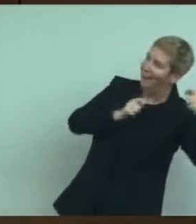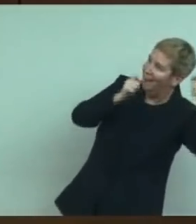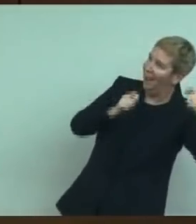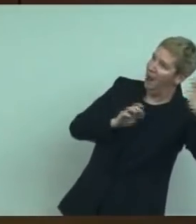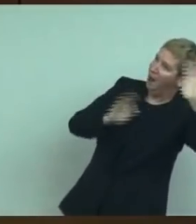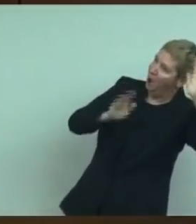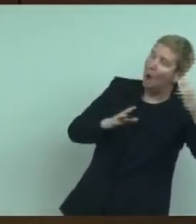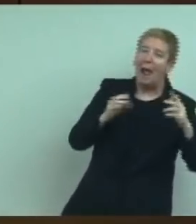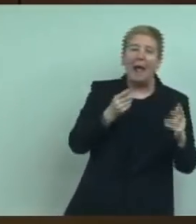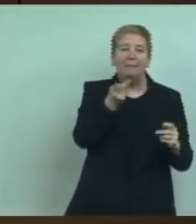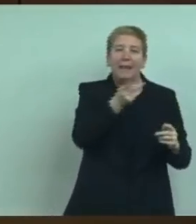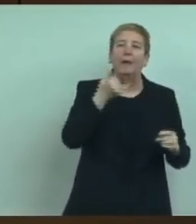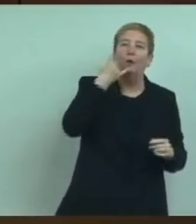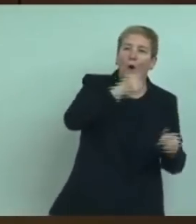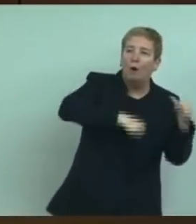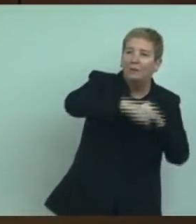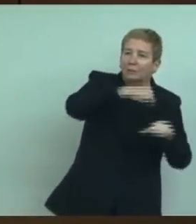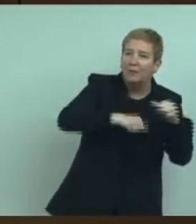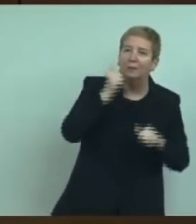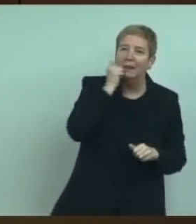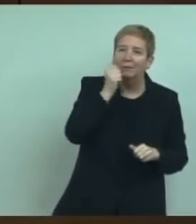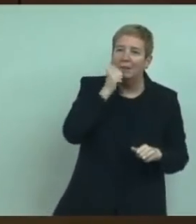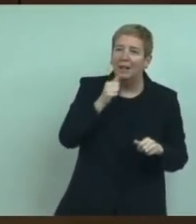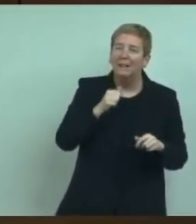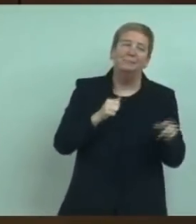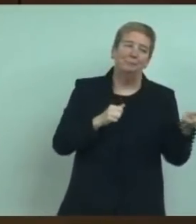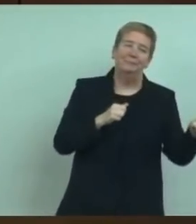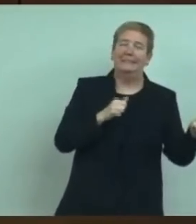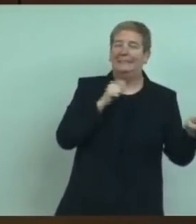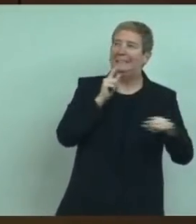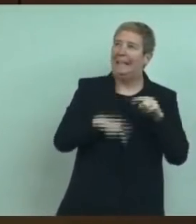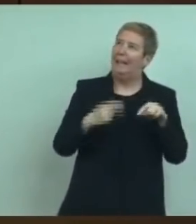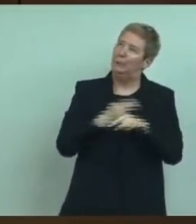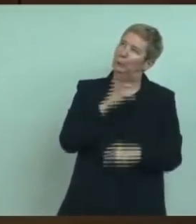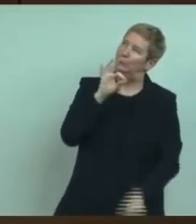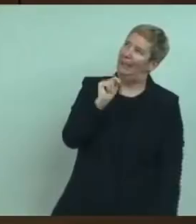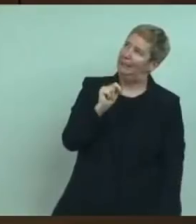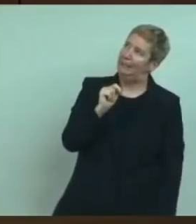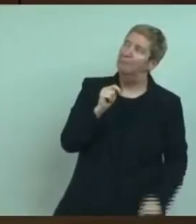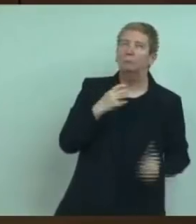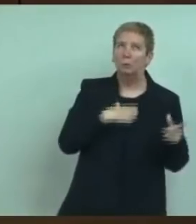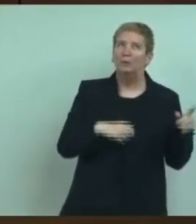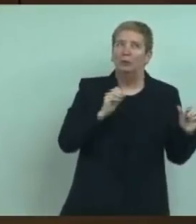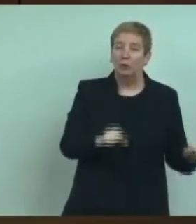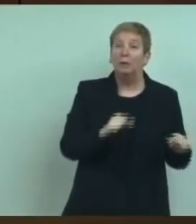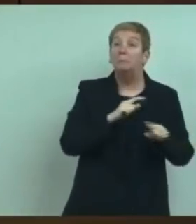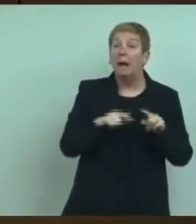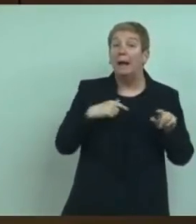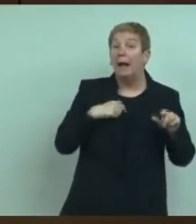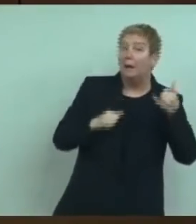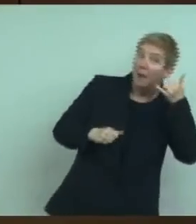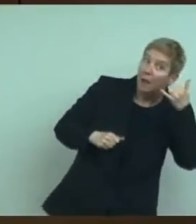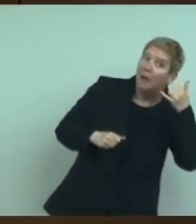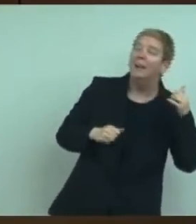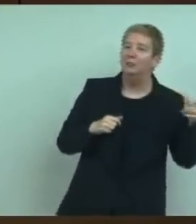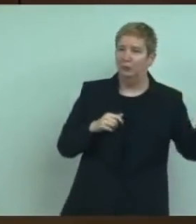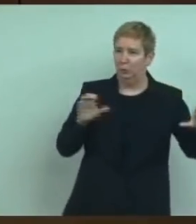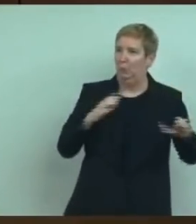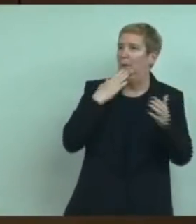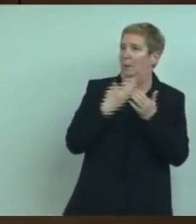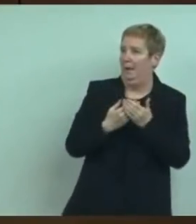call every day. She can't quite use FaceTime. I wish that she could. But I get to hear her voice, and she's doing really